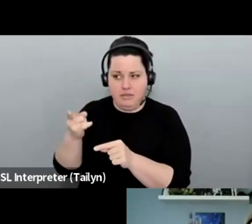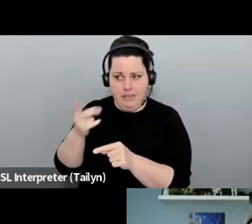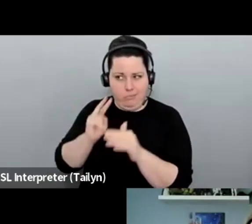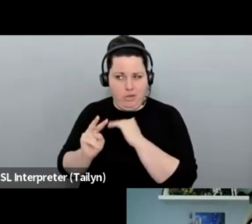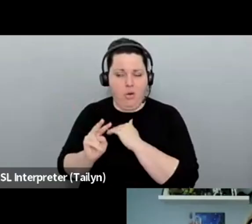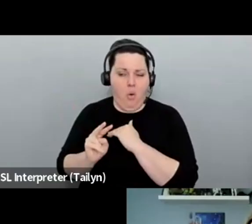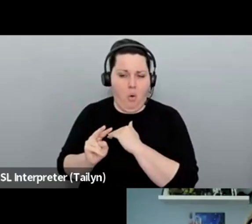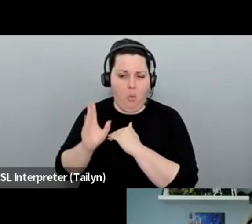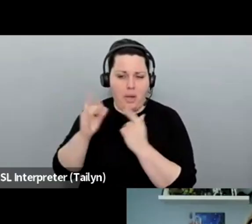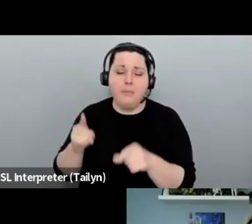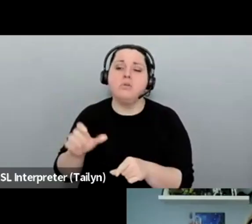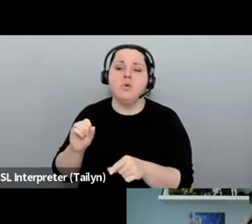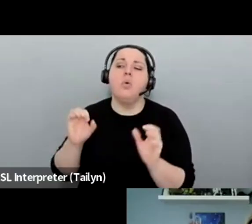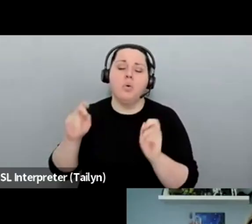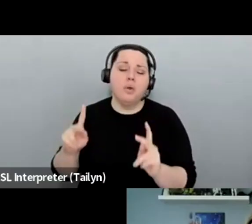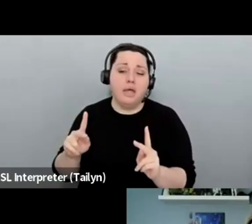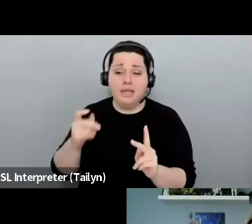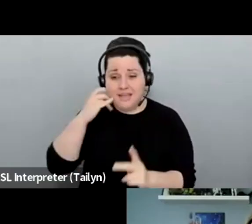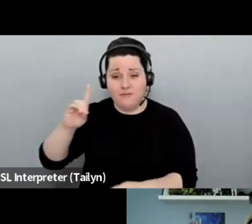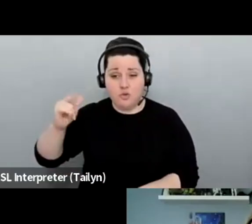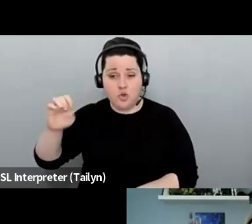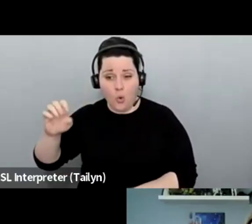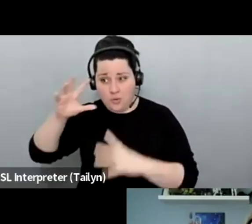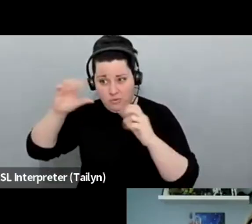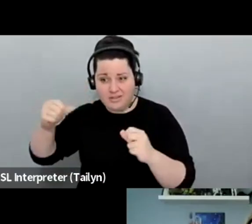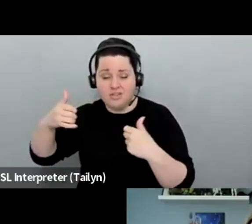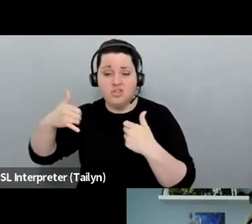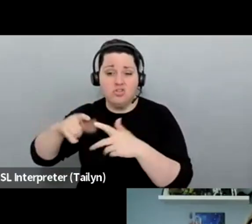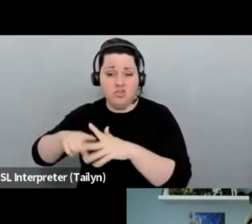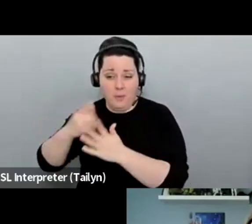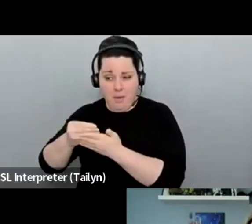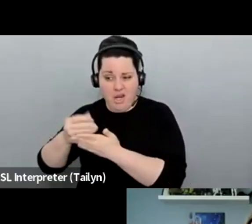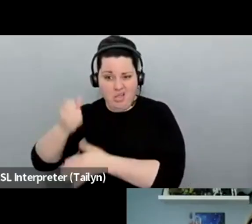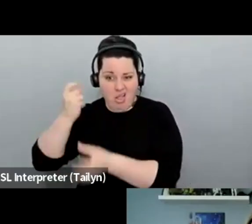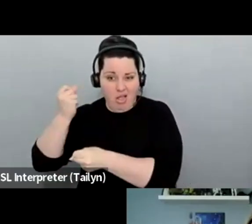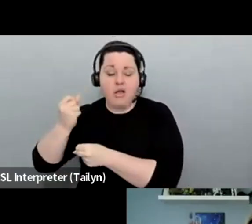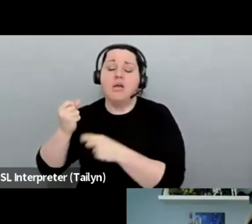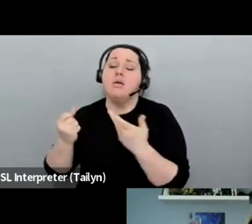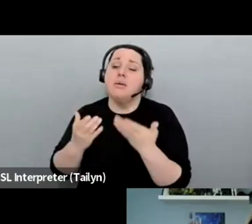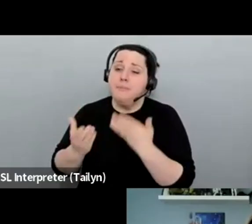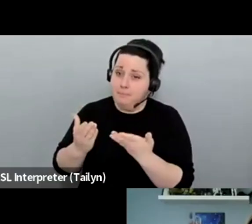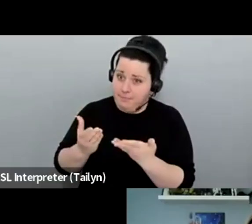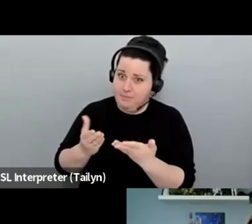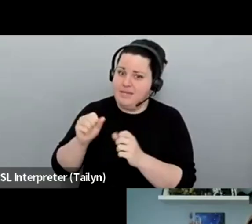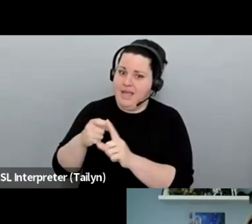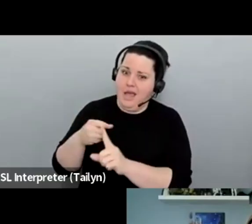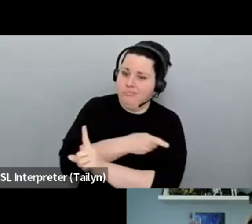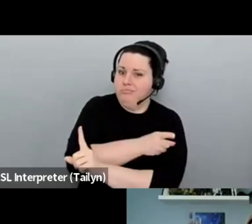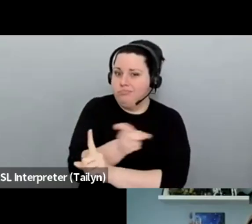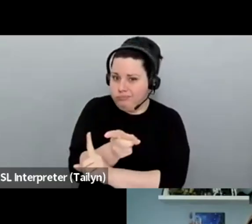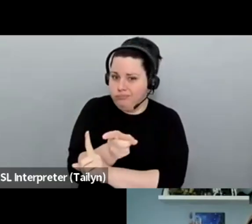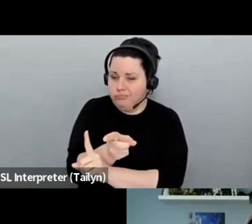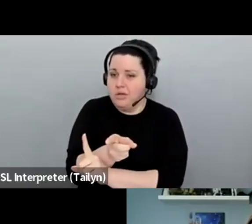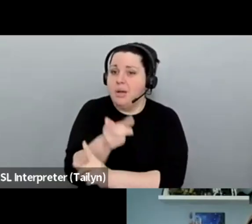coming and he was like, okay, well, if Doge and the president start yanking money here, maybe there's a way around the side